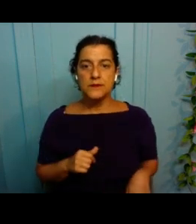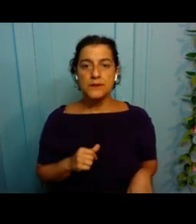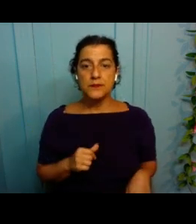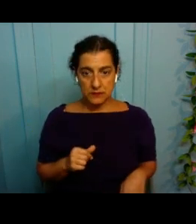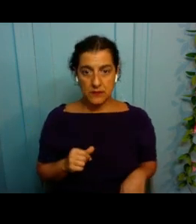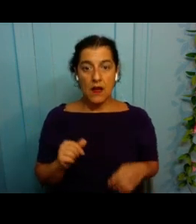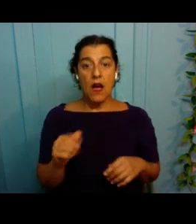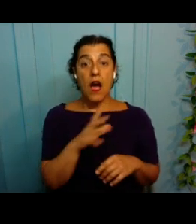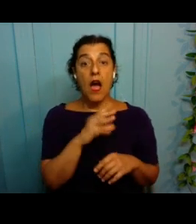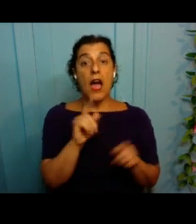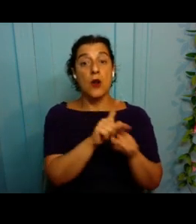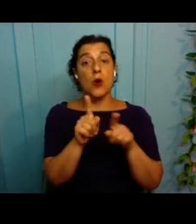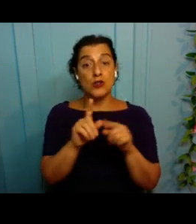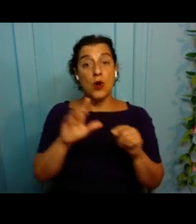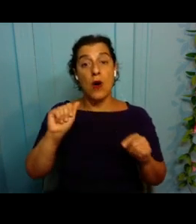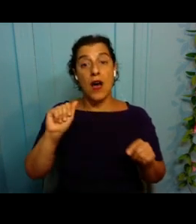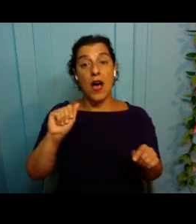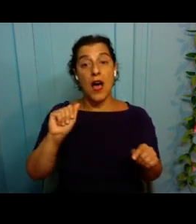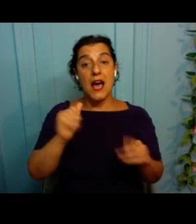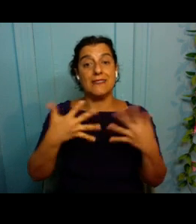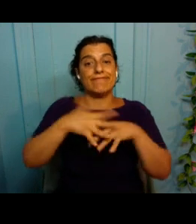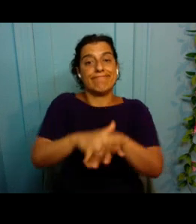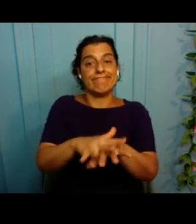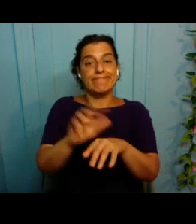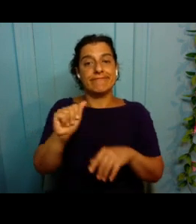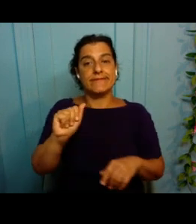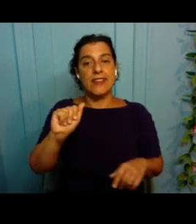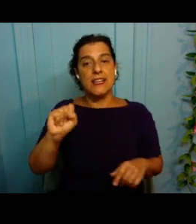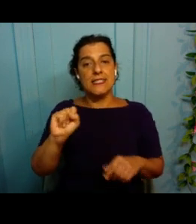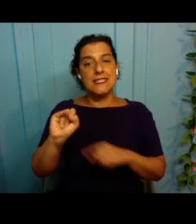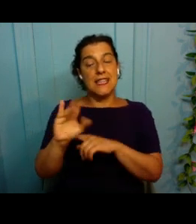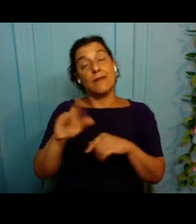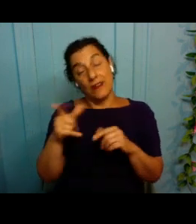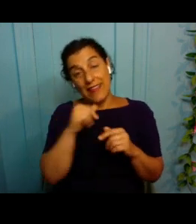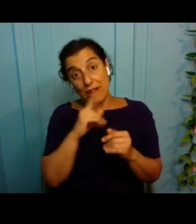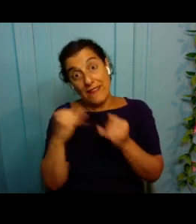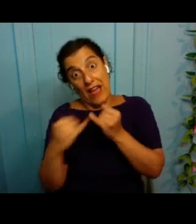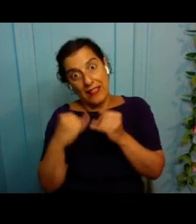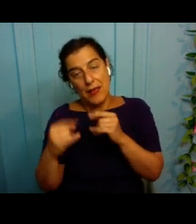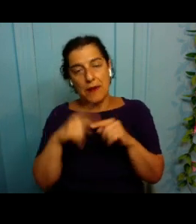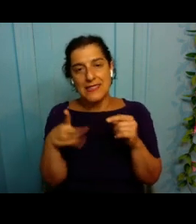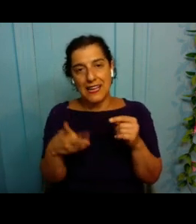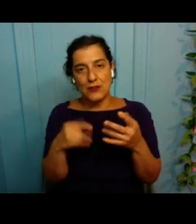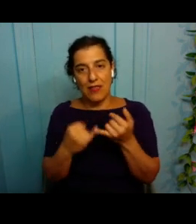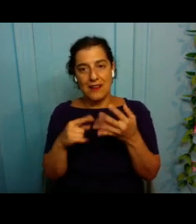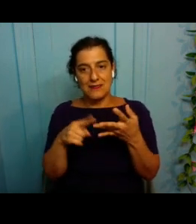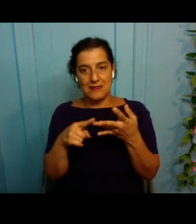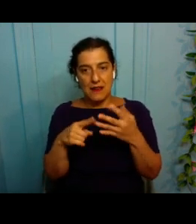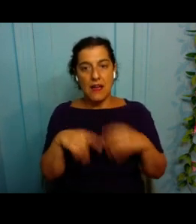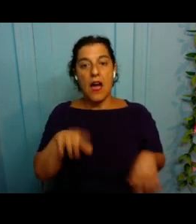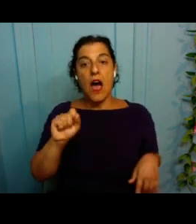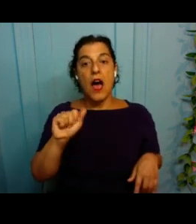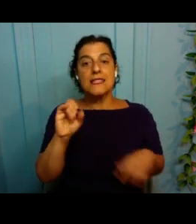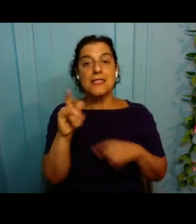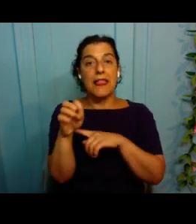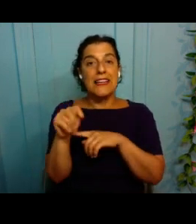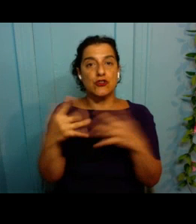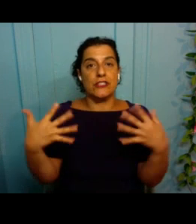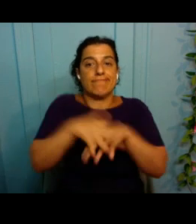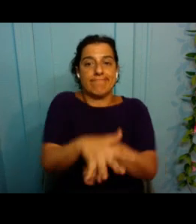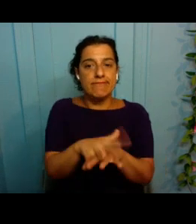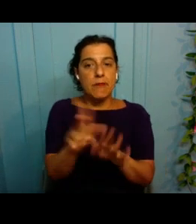And finally, assimilationist policies against, or not finally, second to last, assimilationist policies against First Nations, boarding